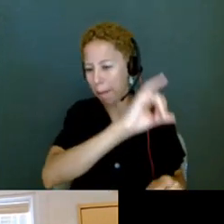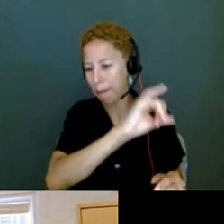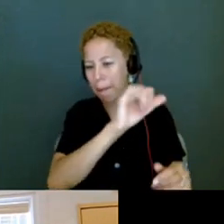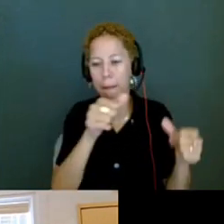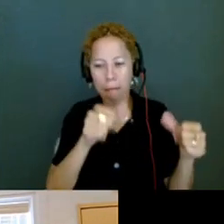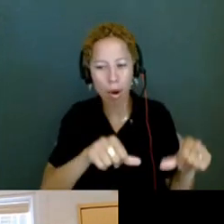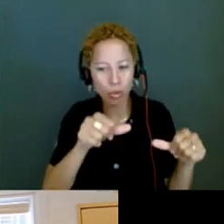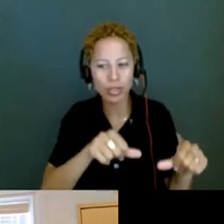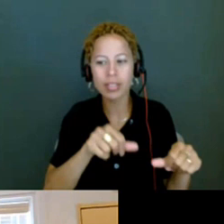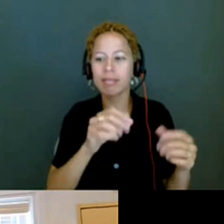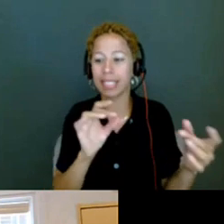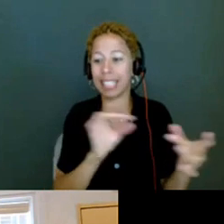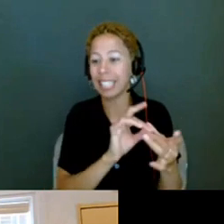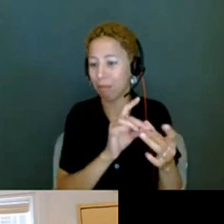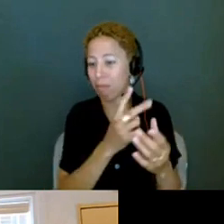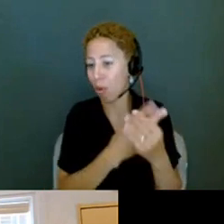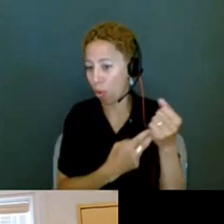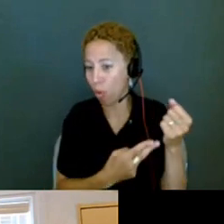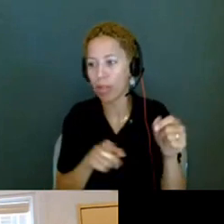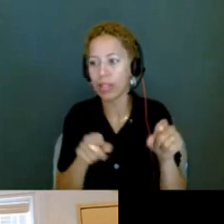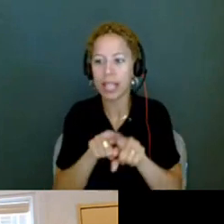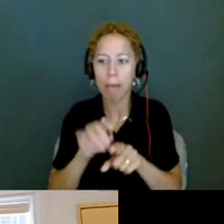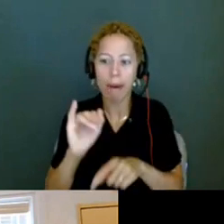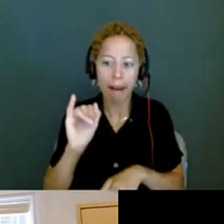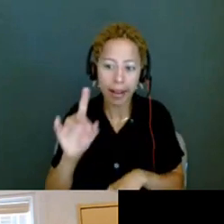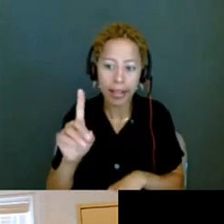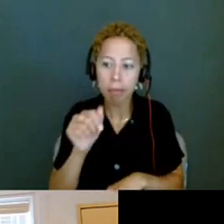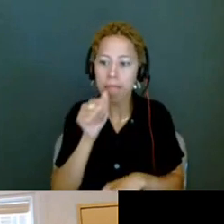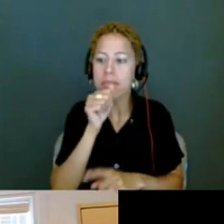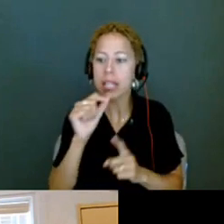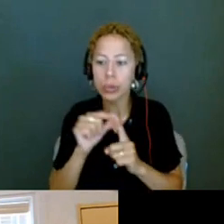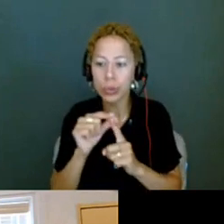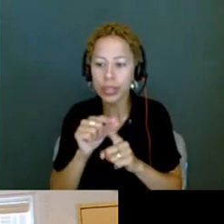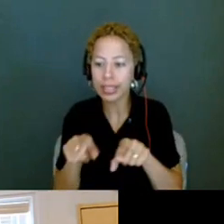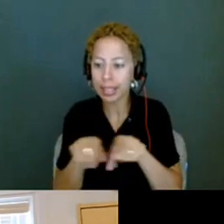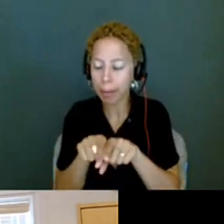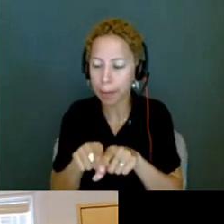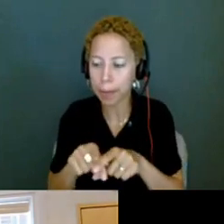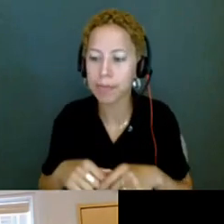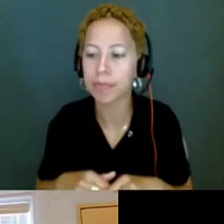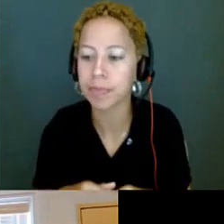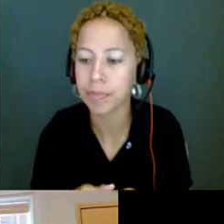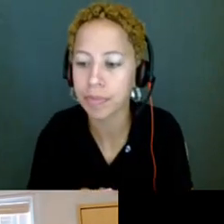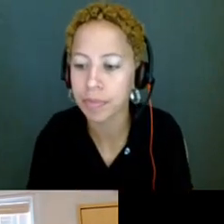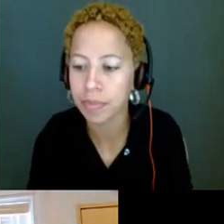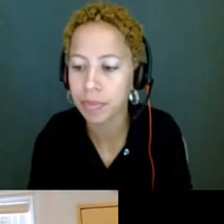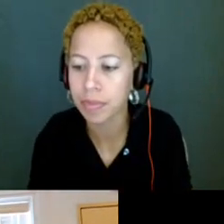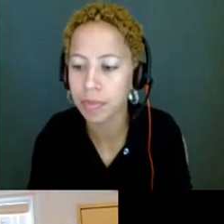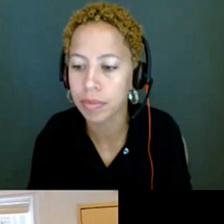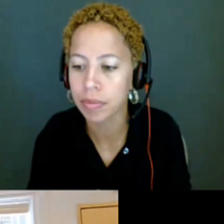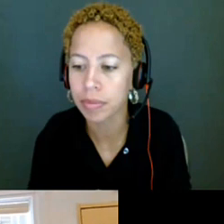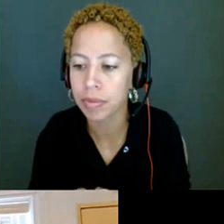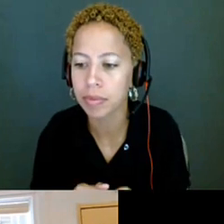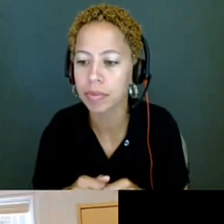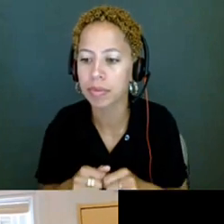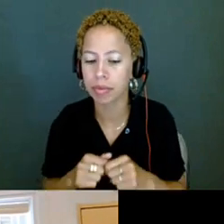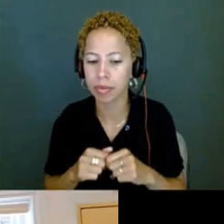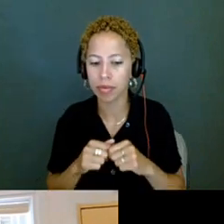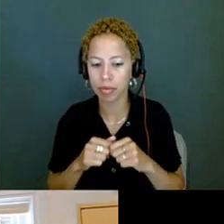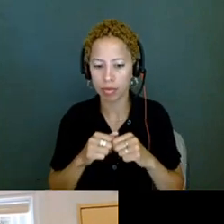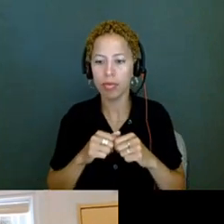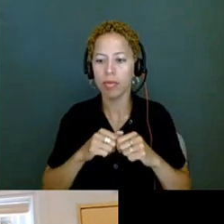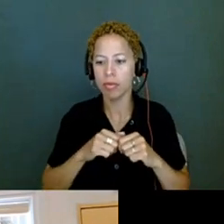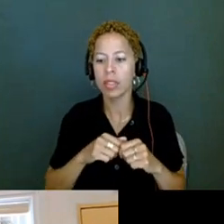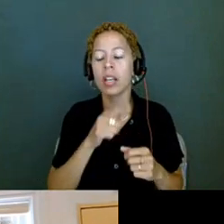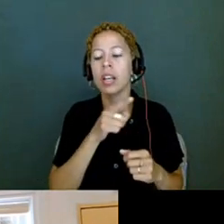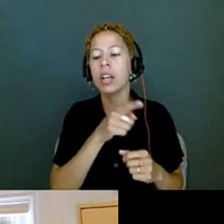You can sign into them using the same IDs and password. And the file type you can post is a little more limited than what you can post on